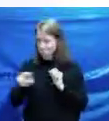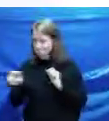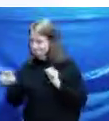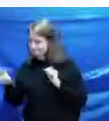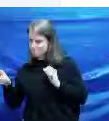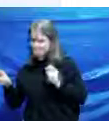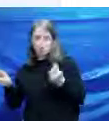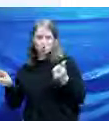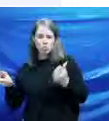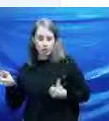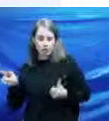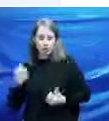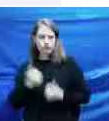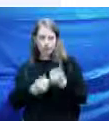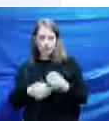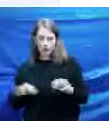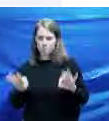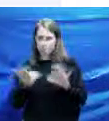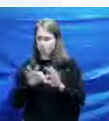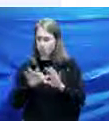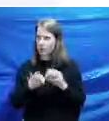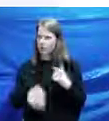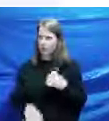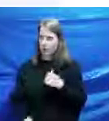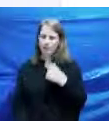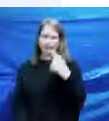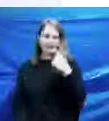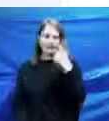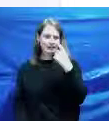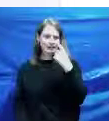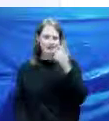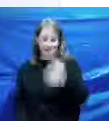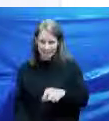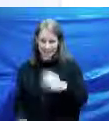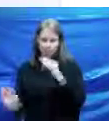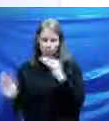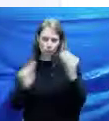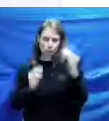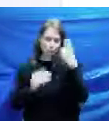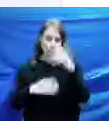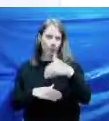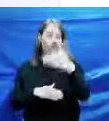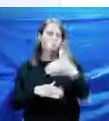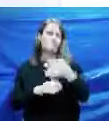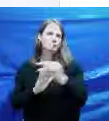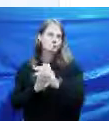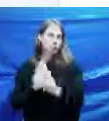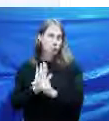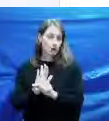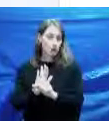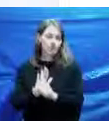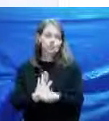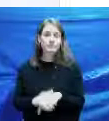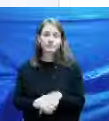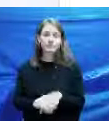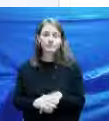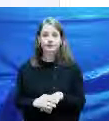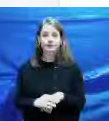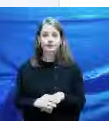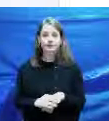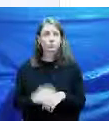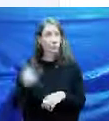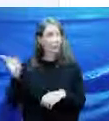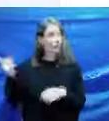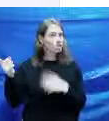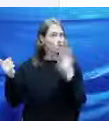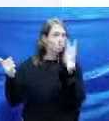build strong foundations for the next grade. So what you saw in London Moore is the name of the teacher, what you saw